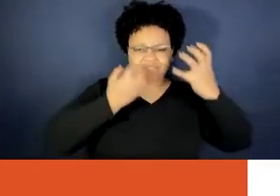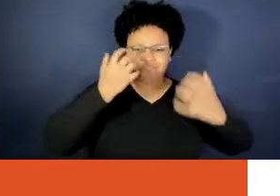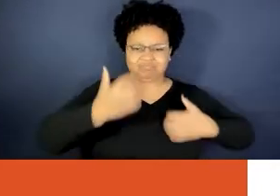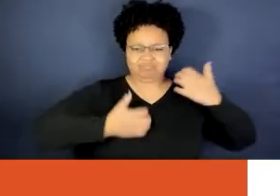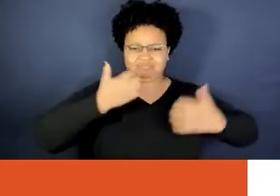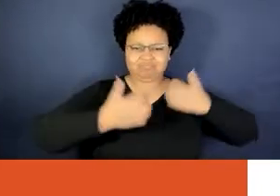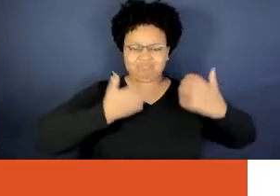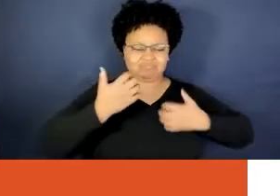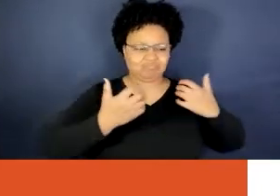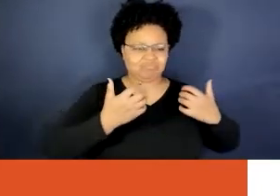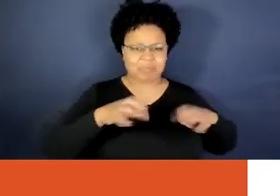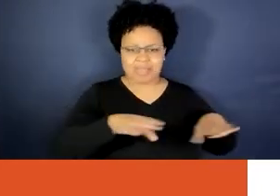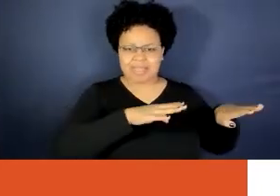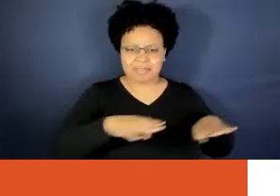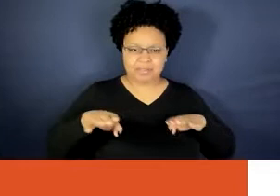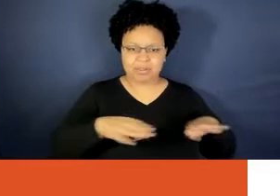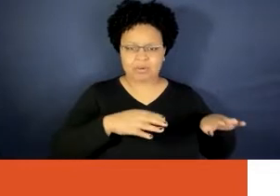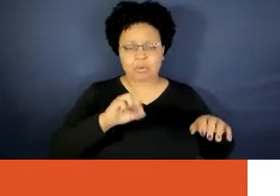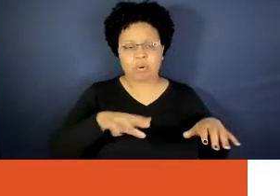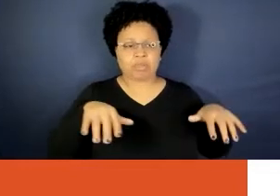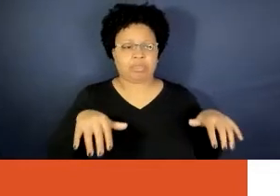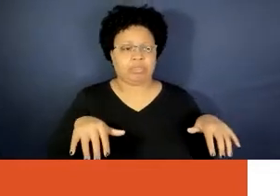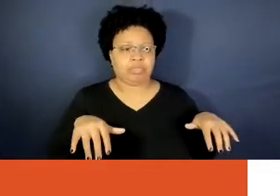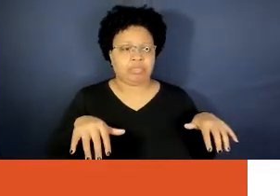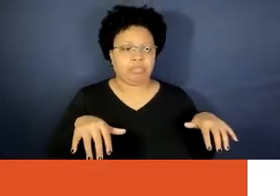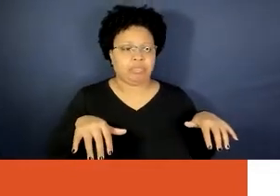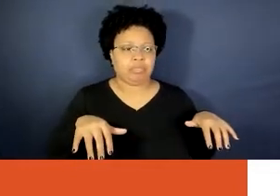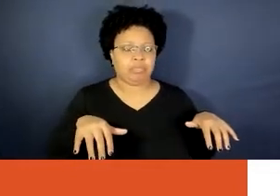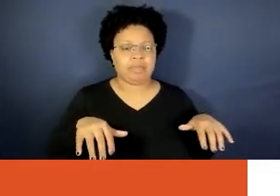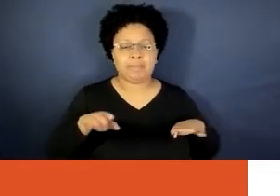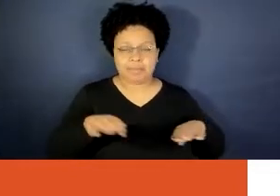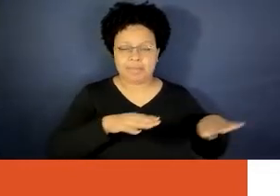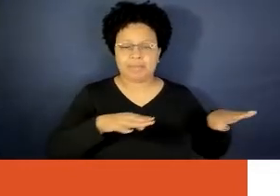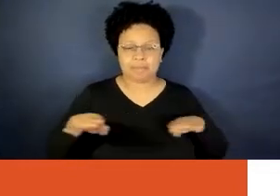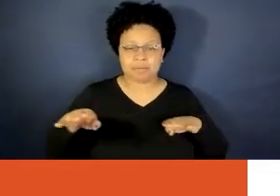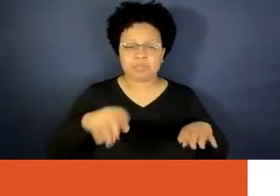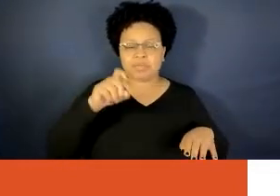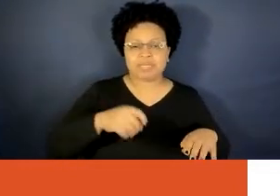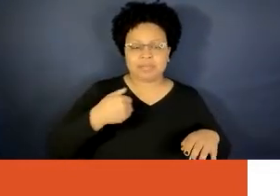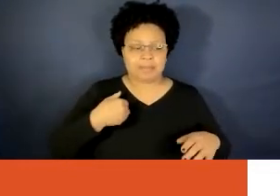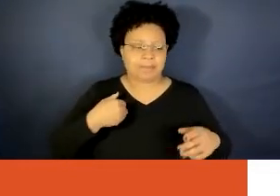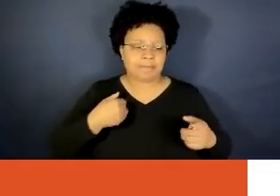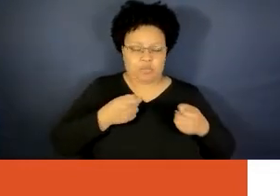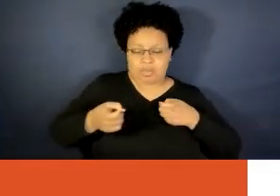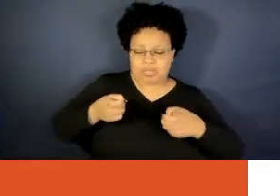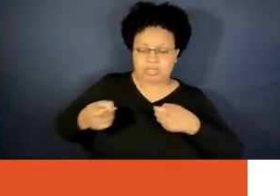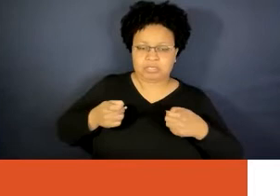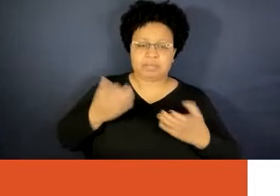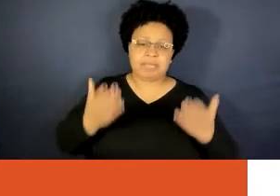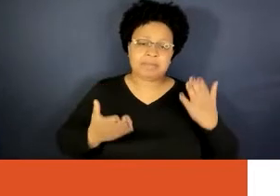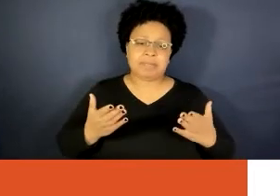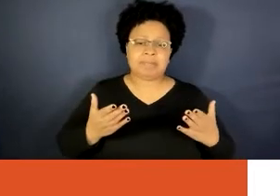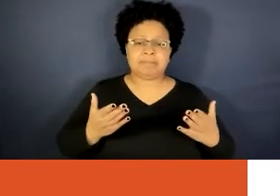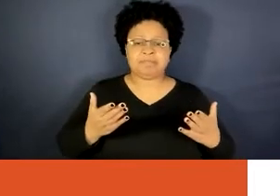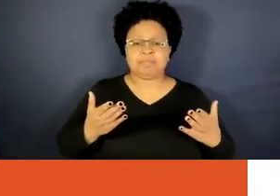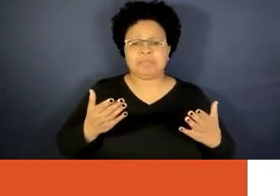need outside of relationships is opportunities how to get regulated. Sometimes that's through meditation and mindfulness. Sometimes that's